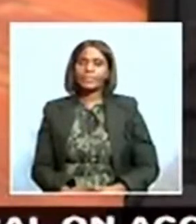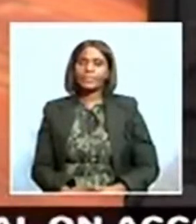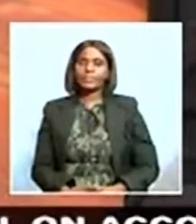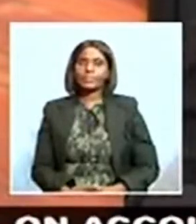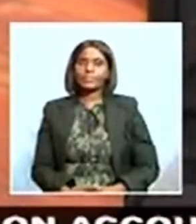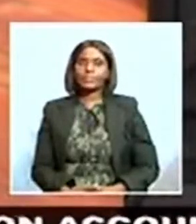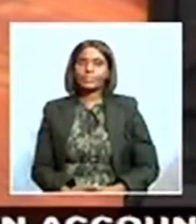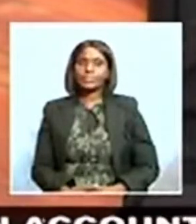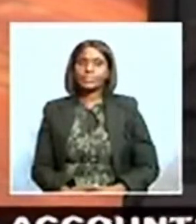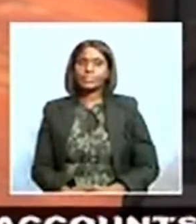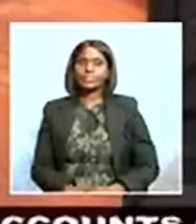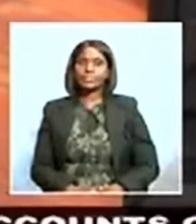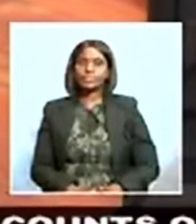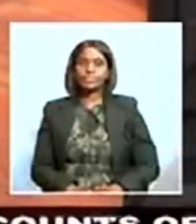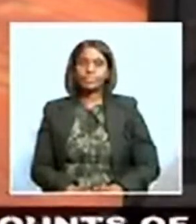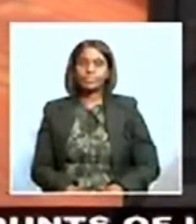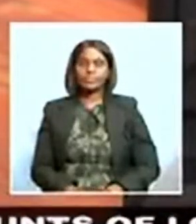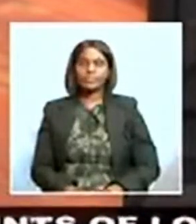that under...